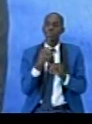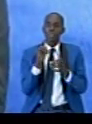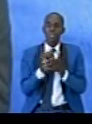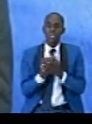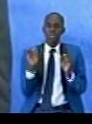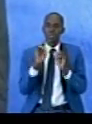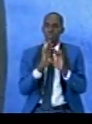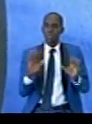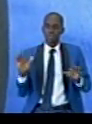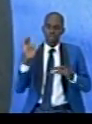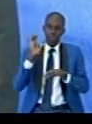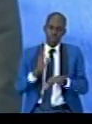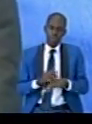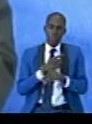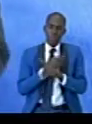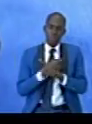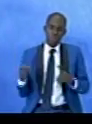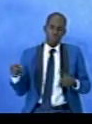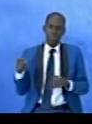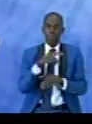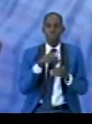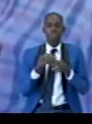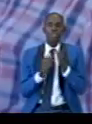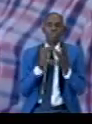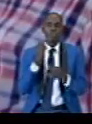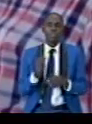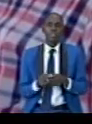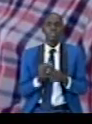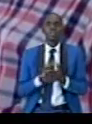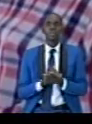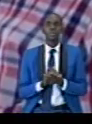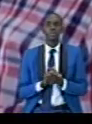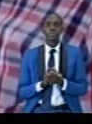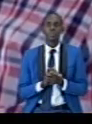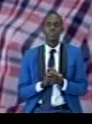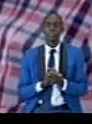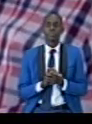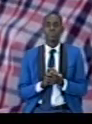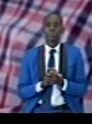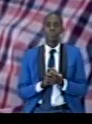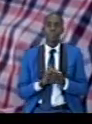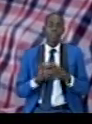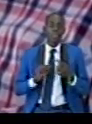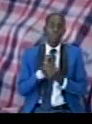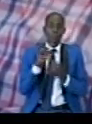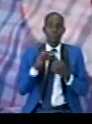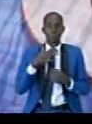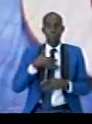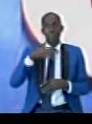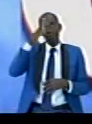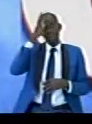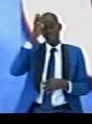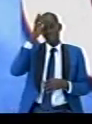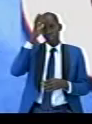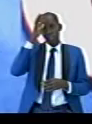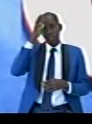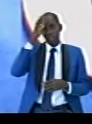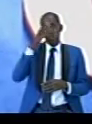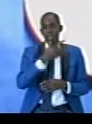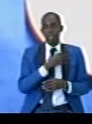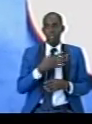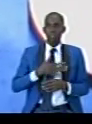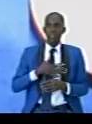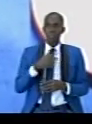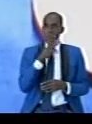hurts you from them, in Jesus' name. When my father and my